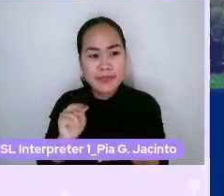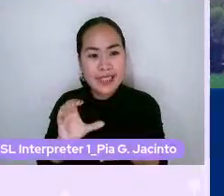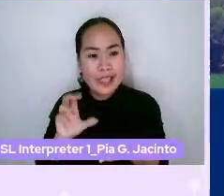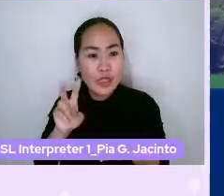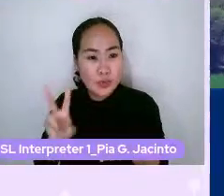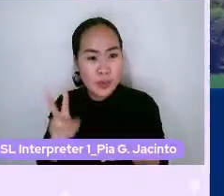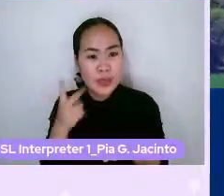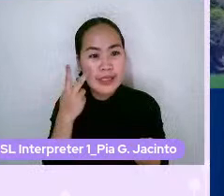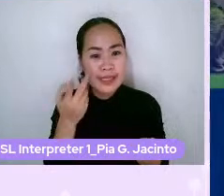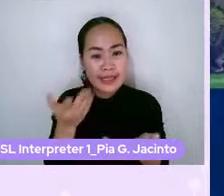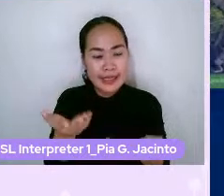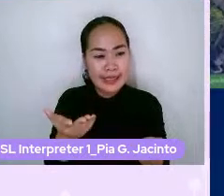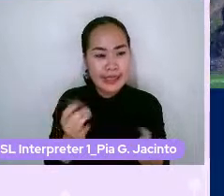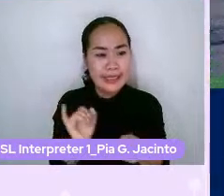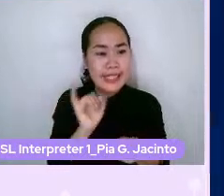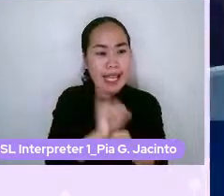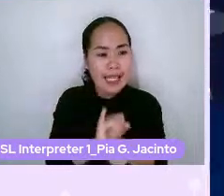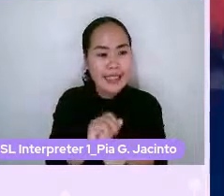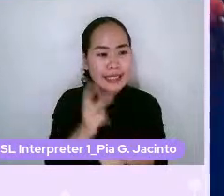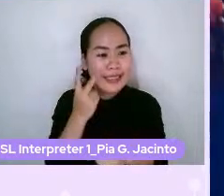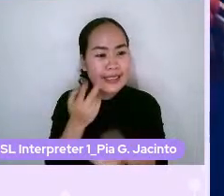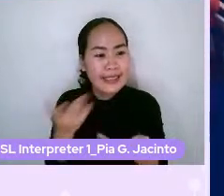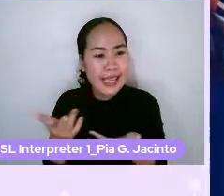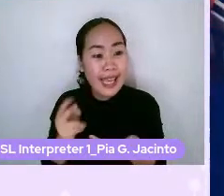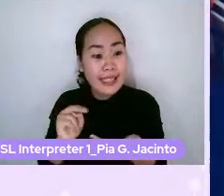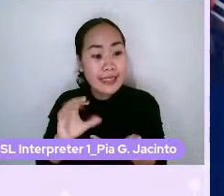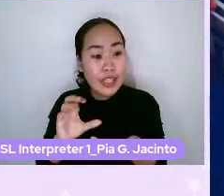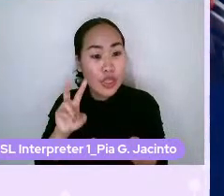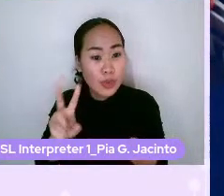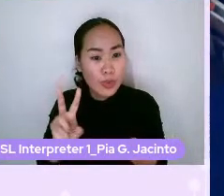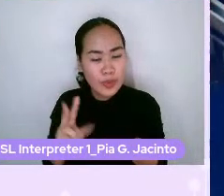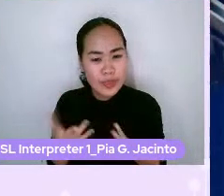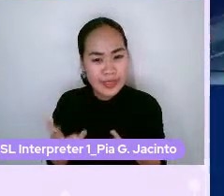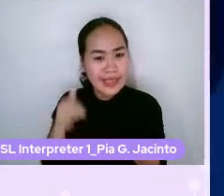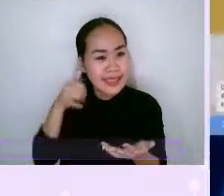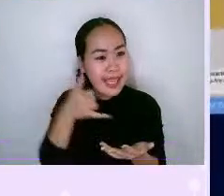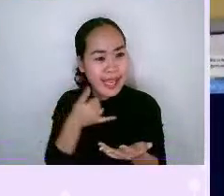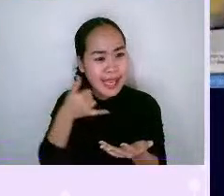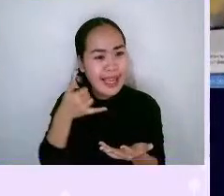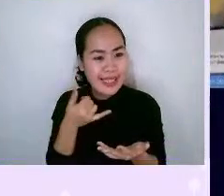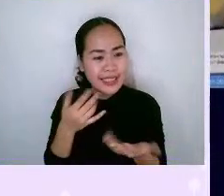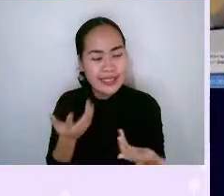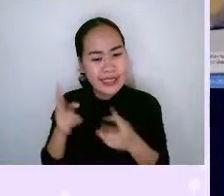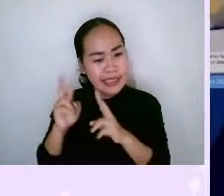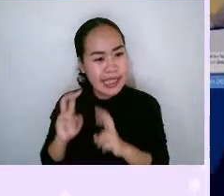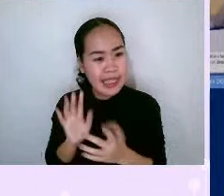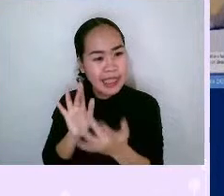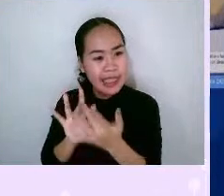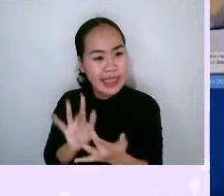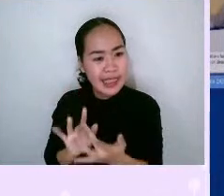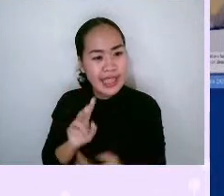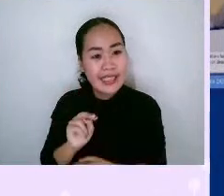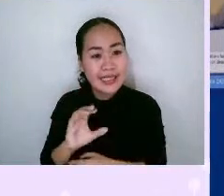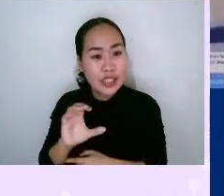Systems Installation NC2, Contact Tracing Level 2, Barangay Infectious Disease Management